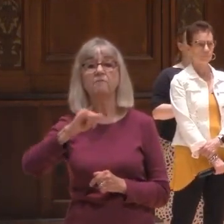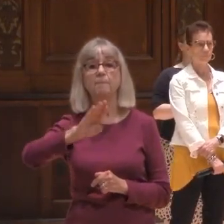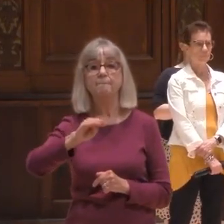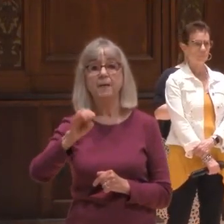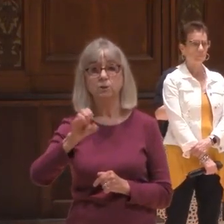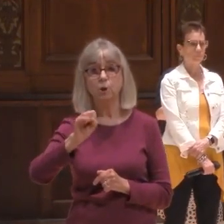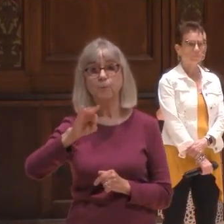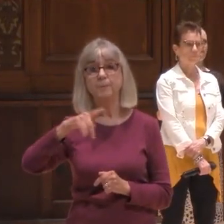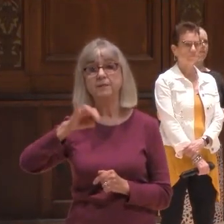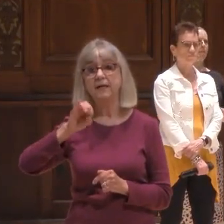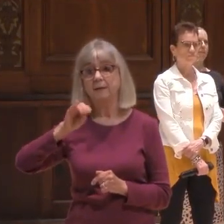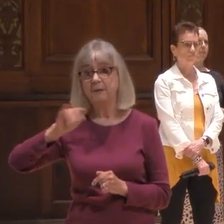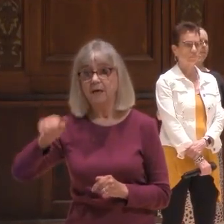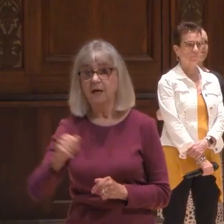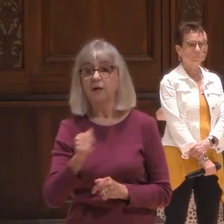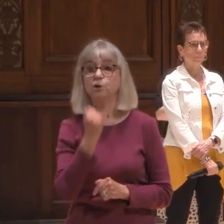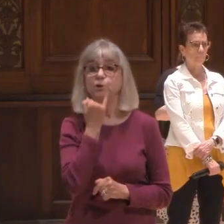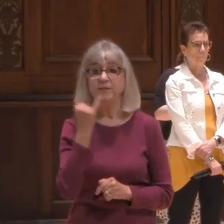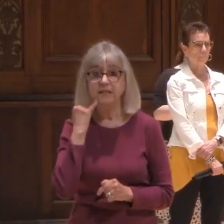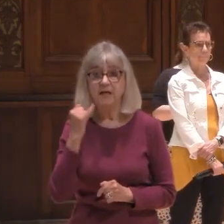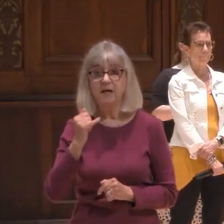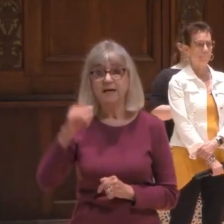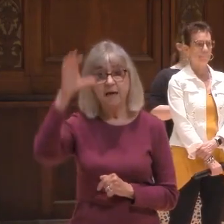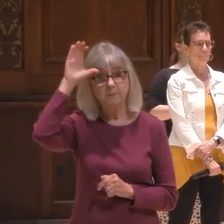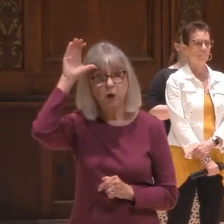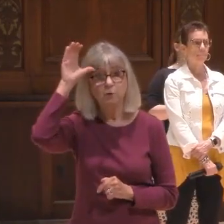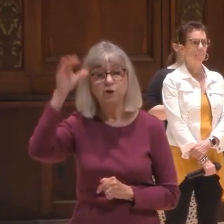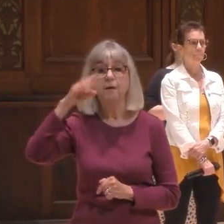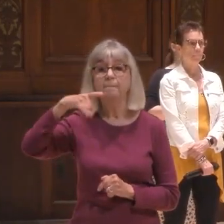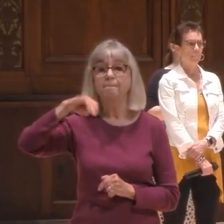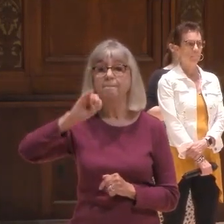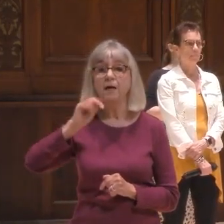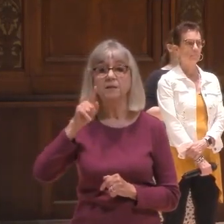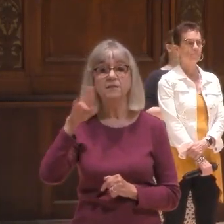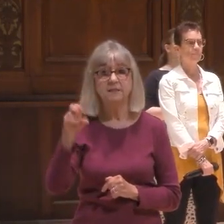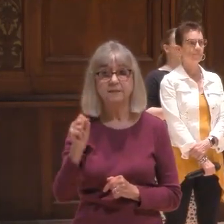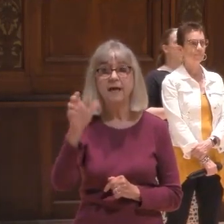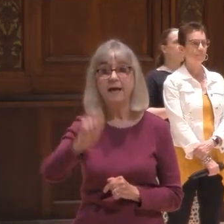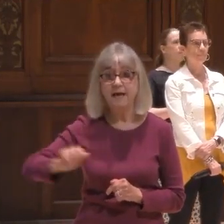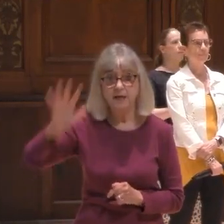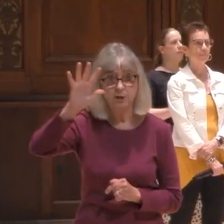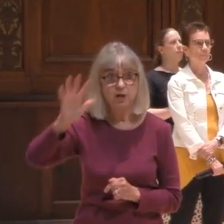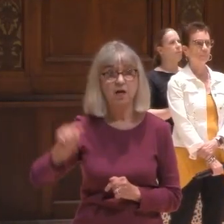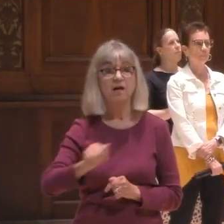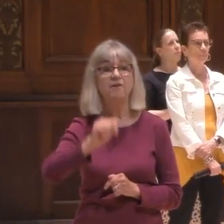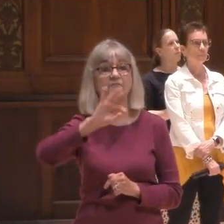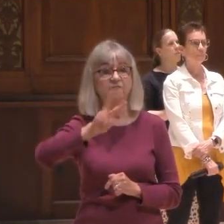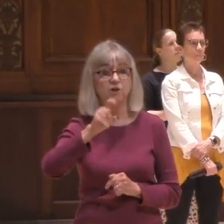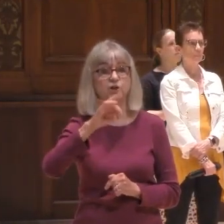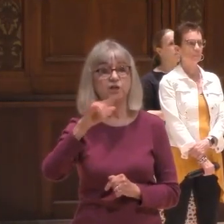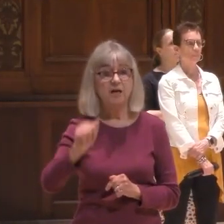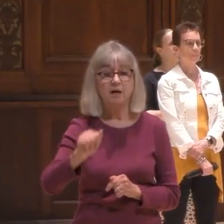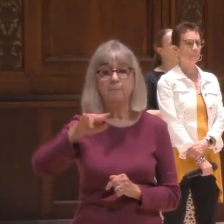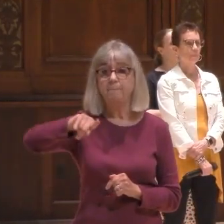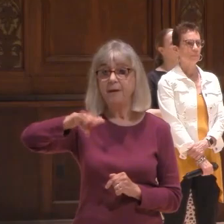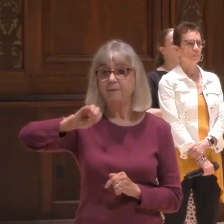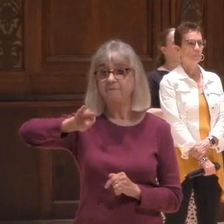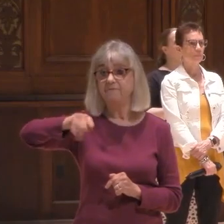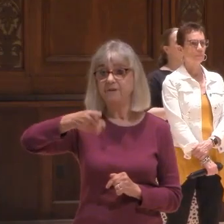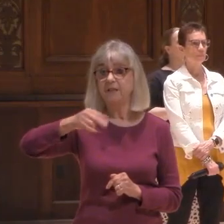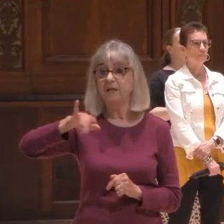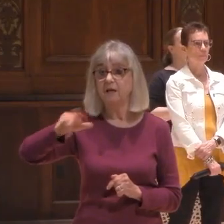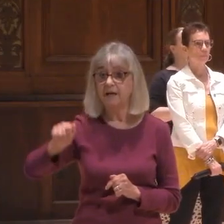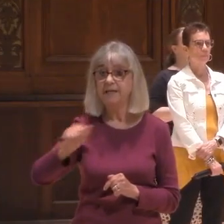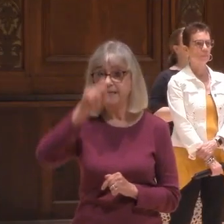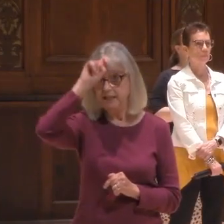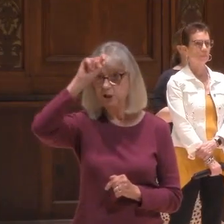and Cappadocia, Pontus, and Asia, Phrygia, and Pamphylia, Egypt, and the districts of